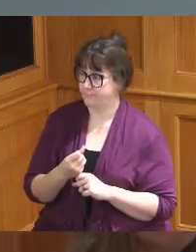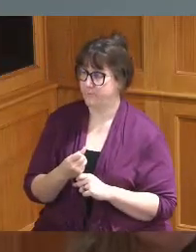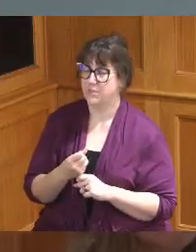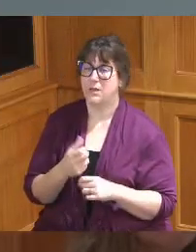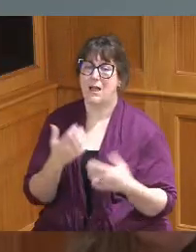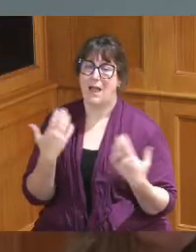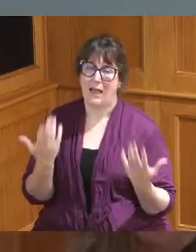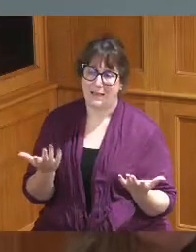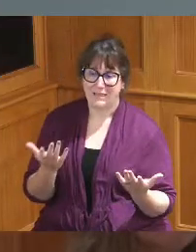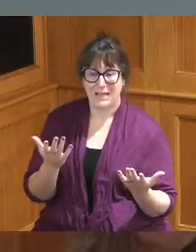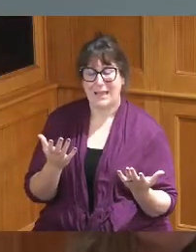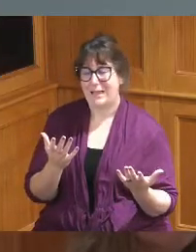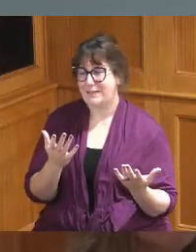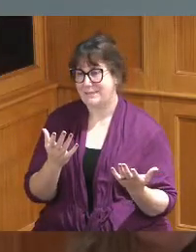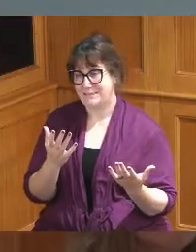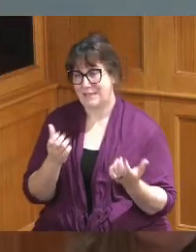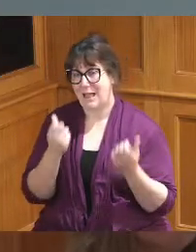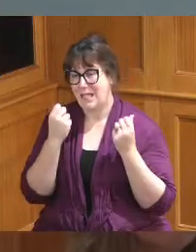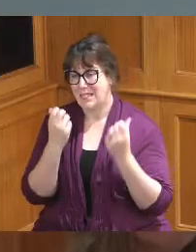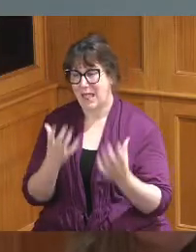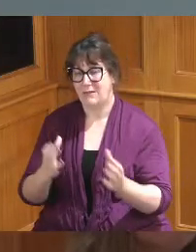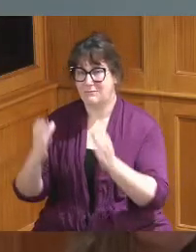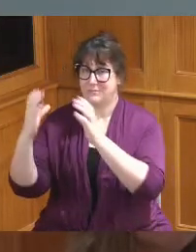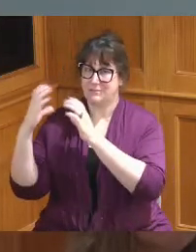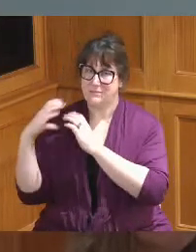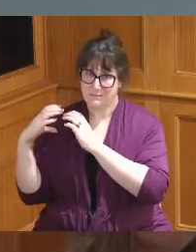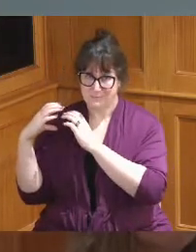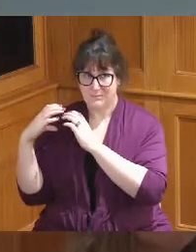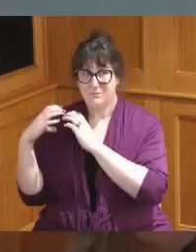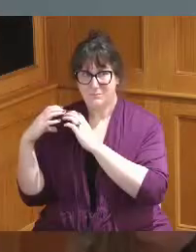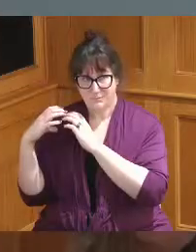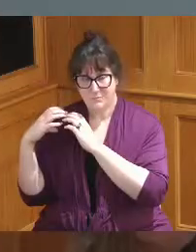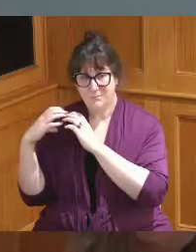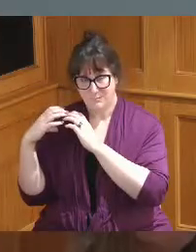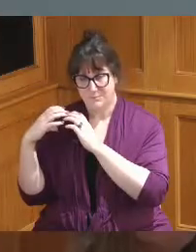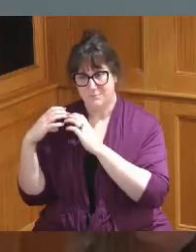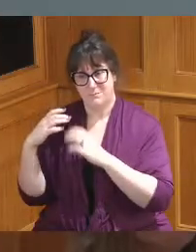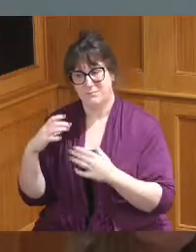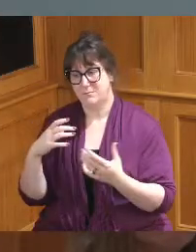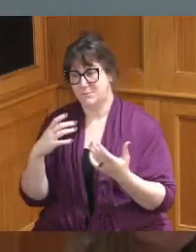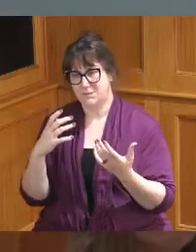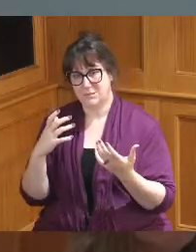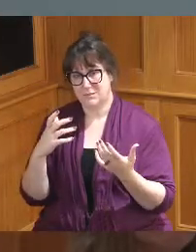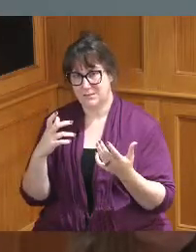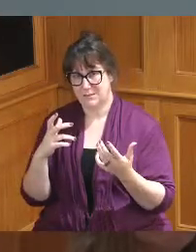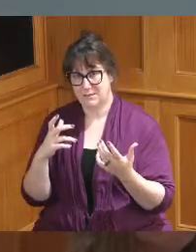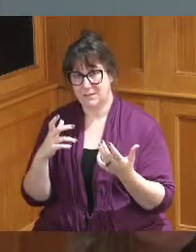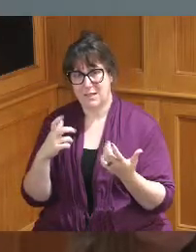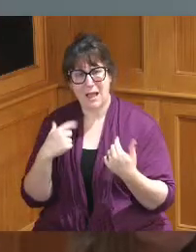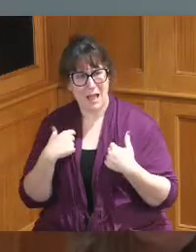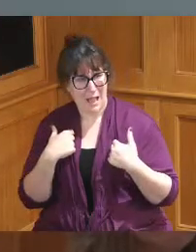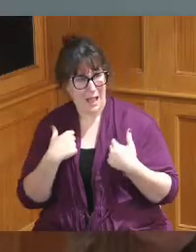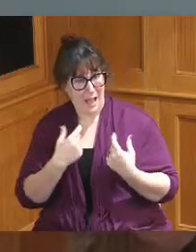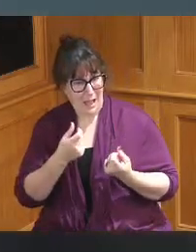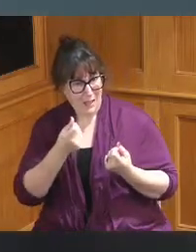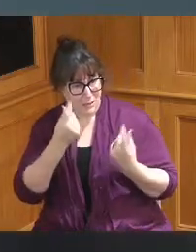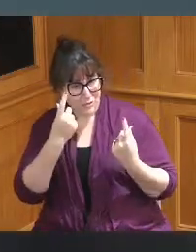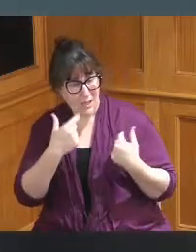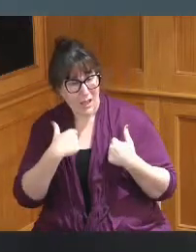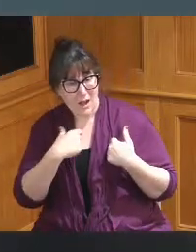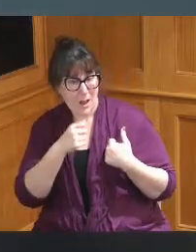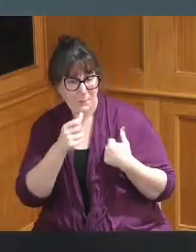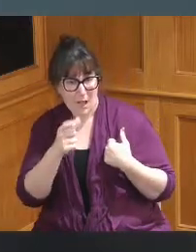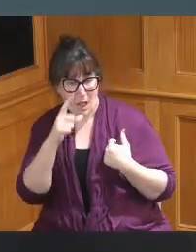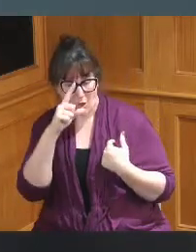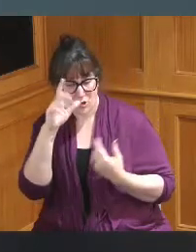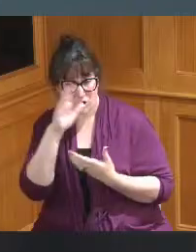big undertaking. So You're talking about the impervious surface. the mega impervious. That's what I'm saying. I know I'm not crazy. That